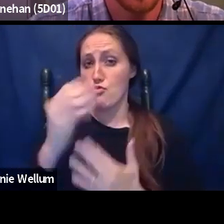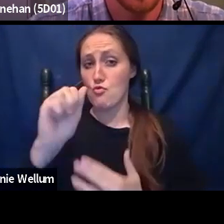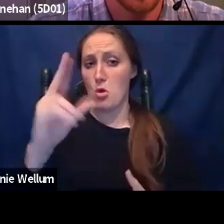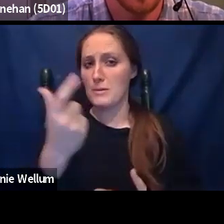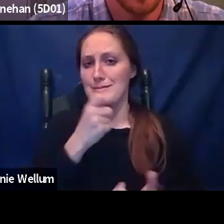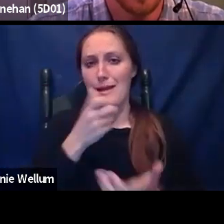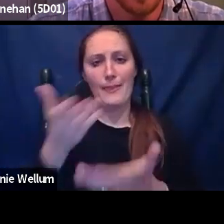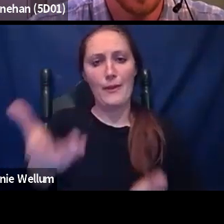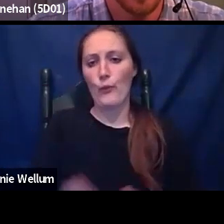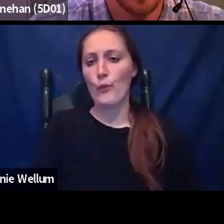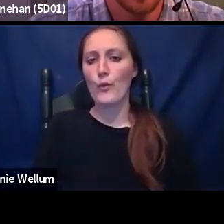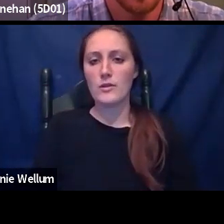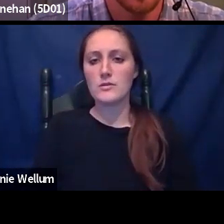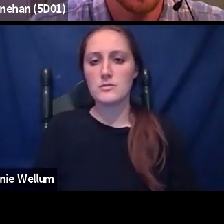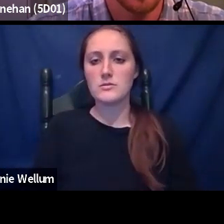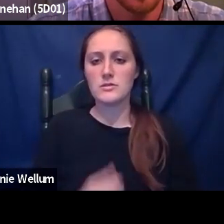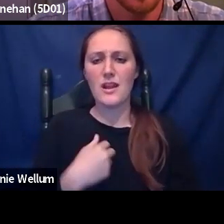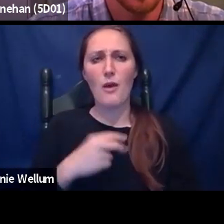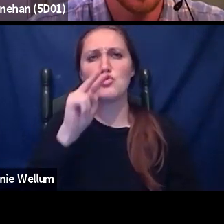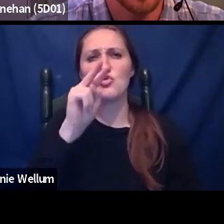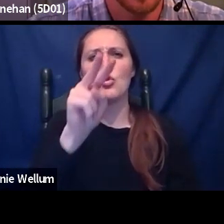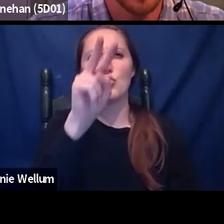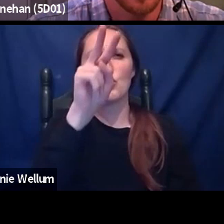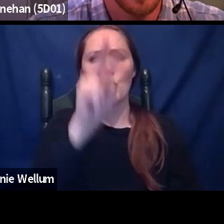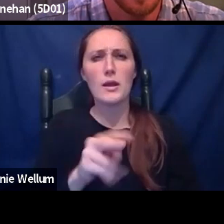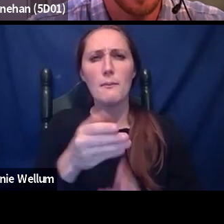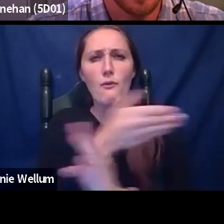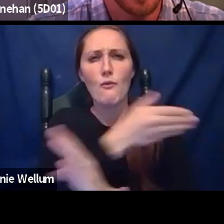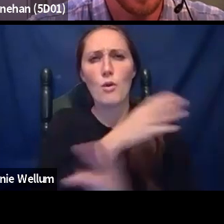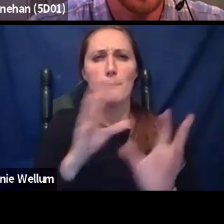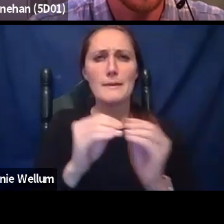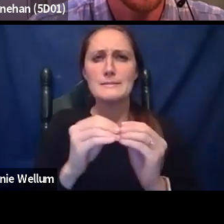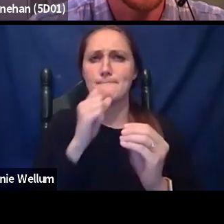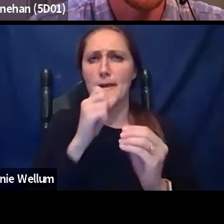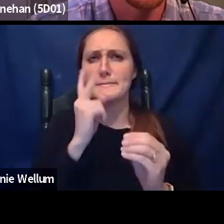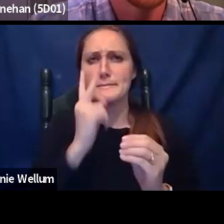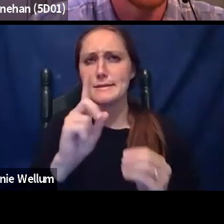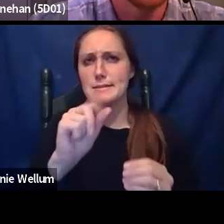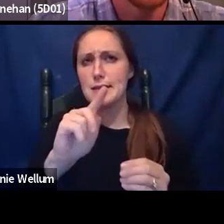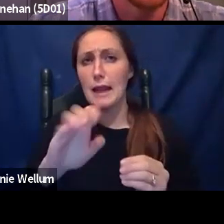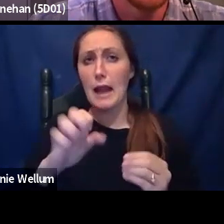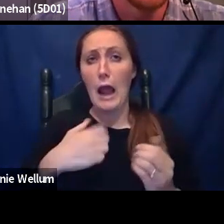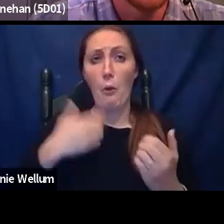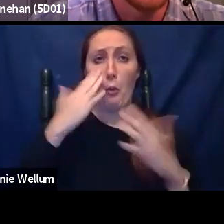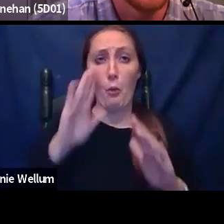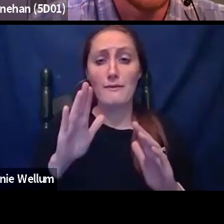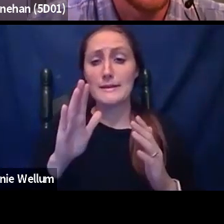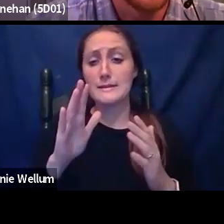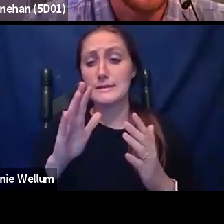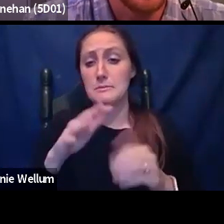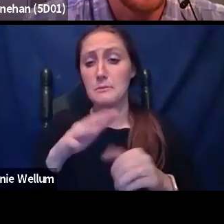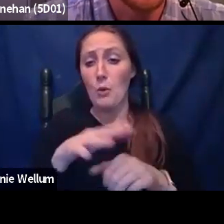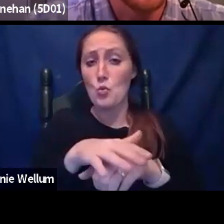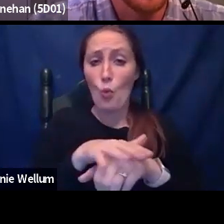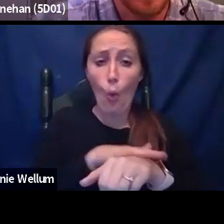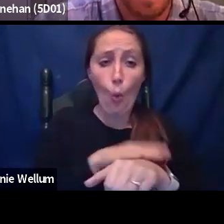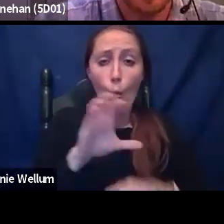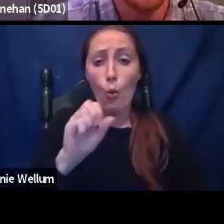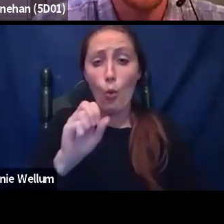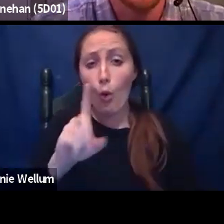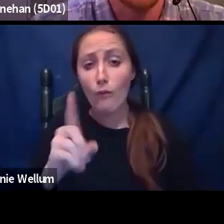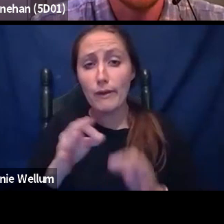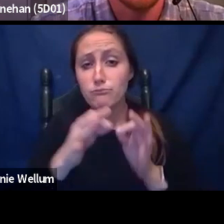meeting. I still don't see the dates. I'm not sure. I don't know if it's just stuff just kind of slowing down. You know, with COVID and everything. I don't know